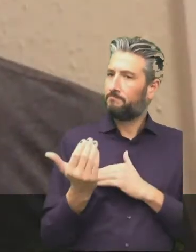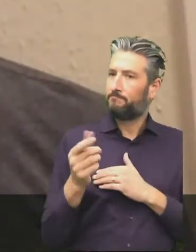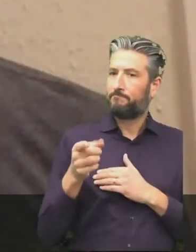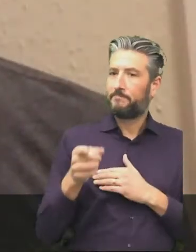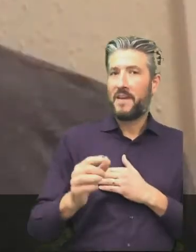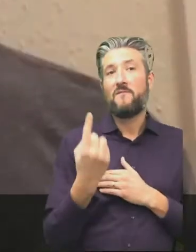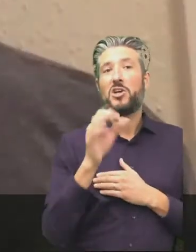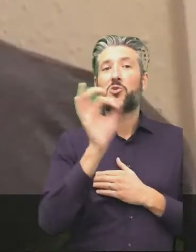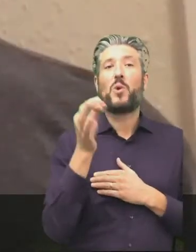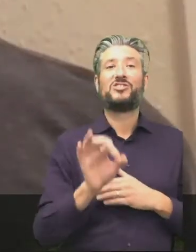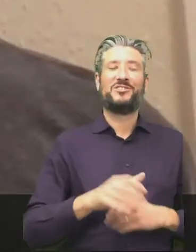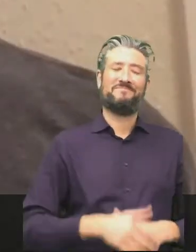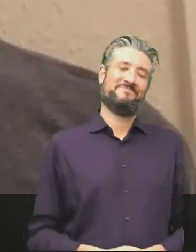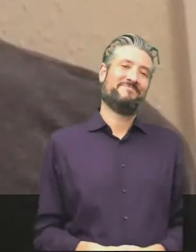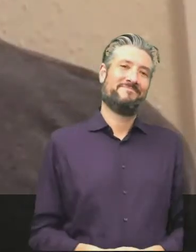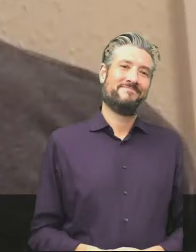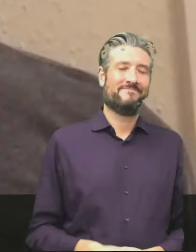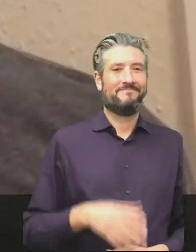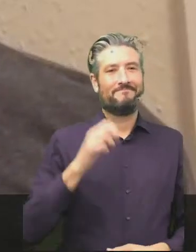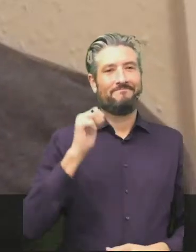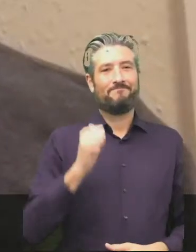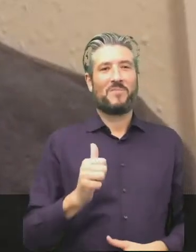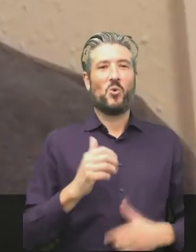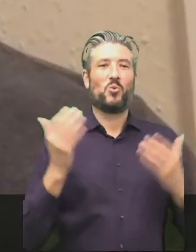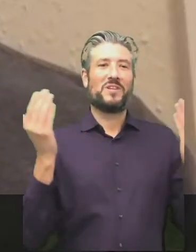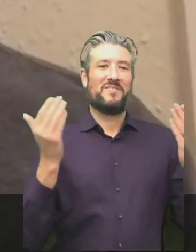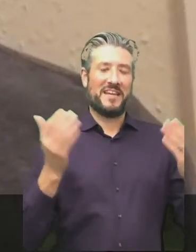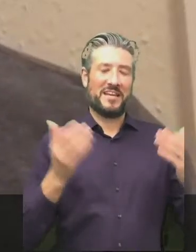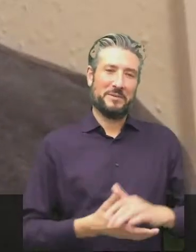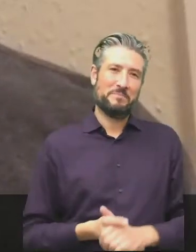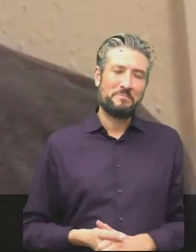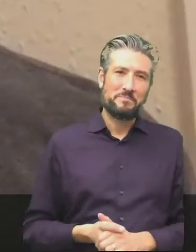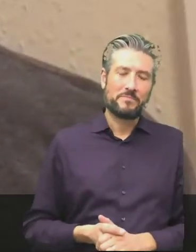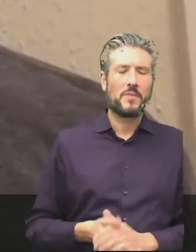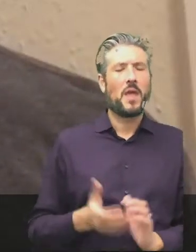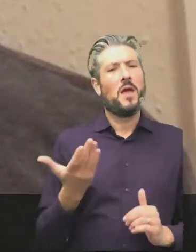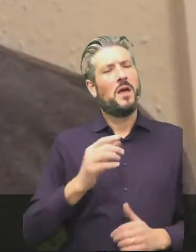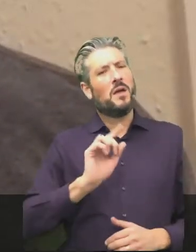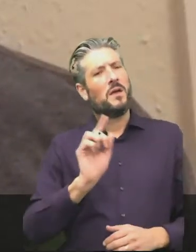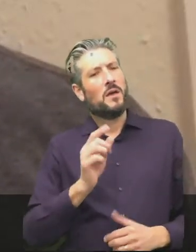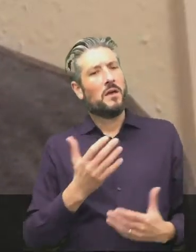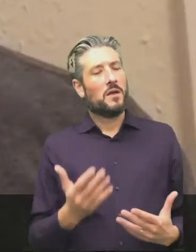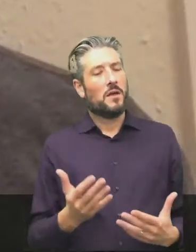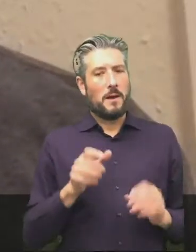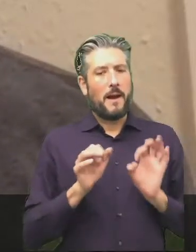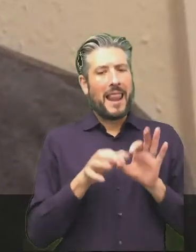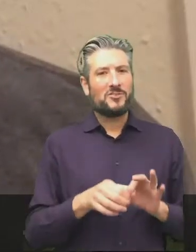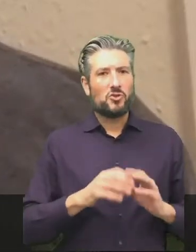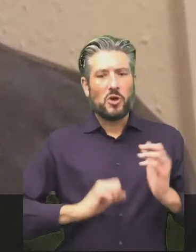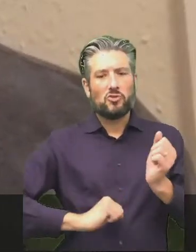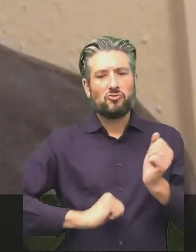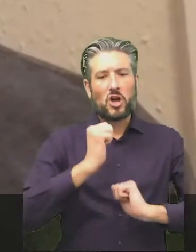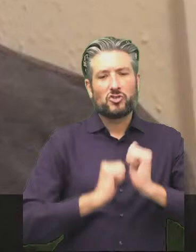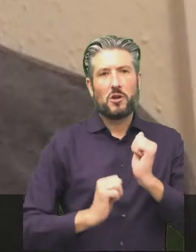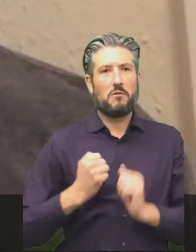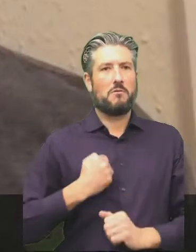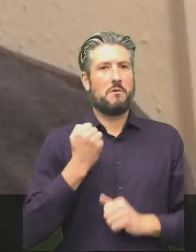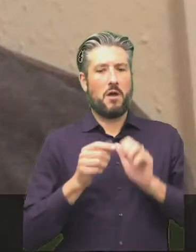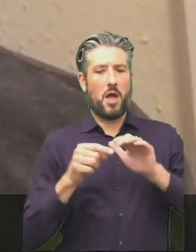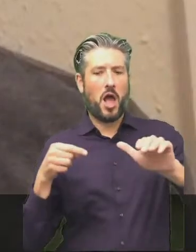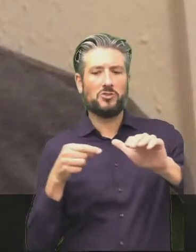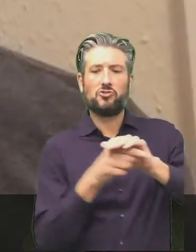Good evening. What is being done to improve the infrastructure of the underground system to ensure we